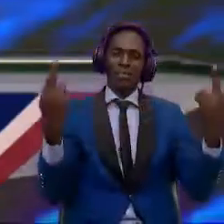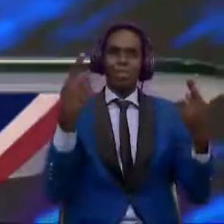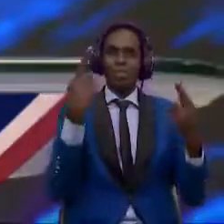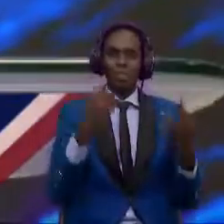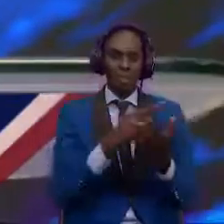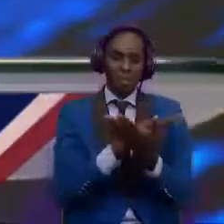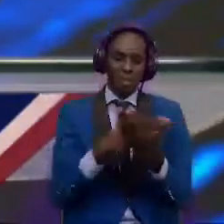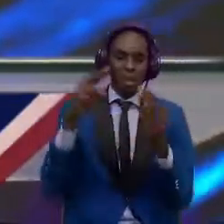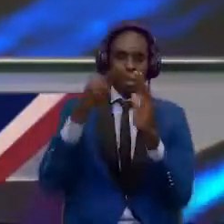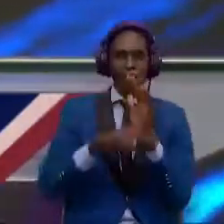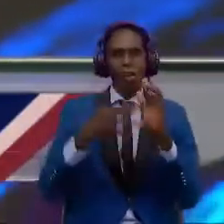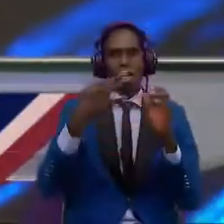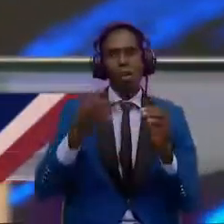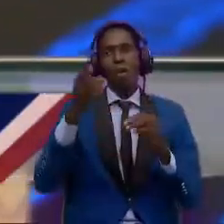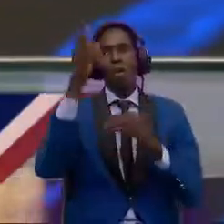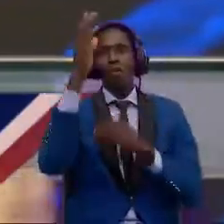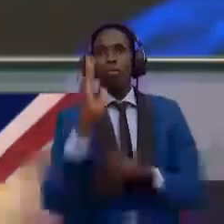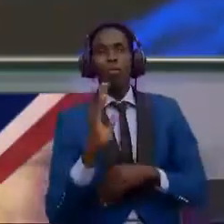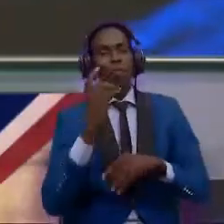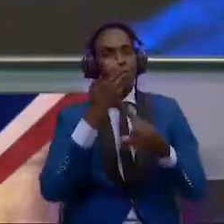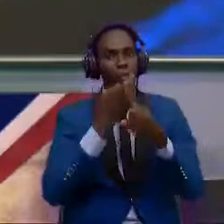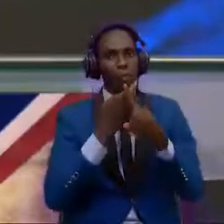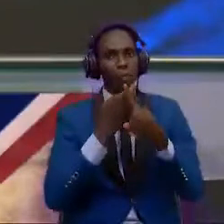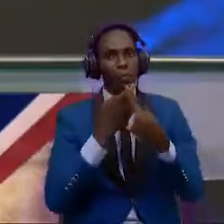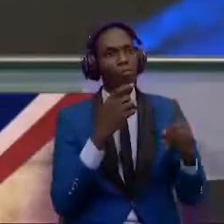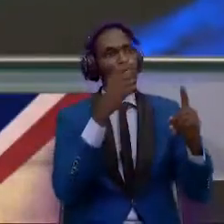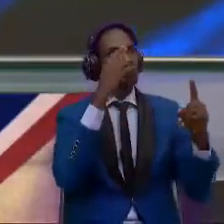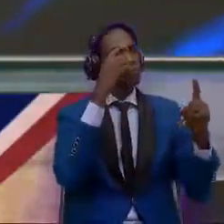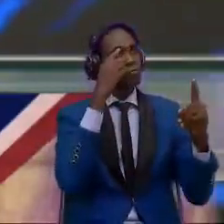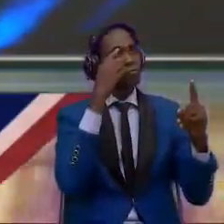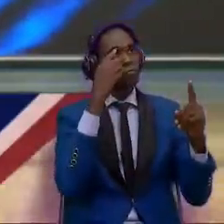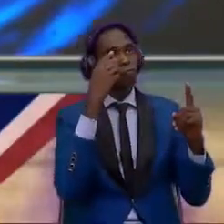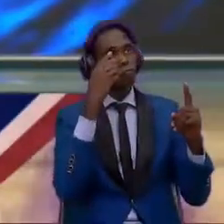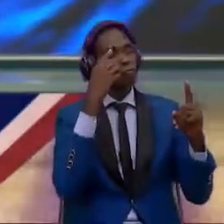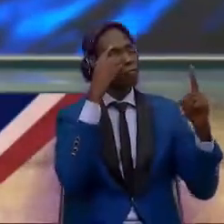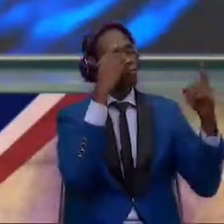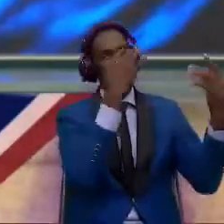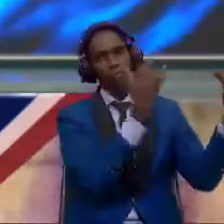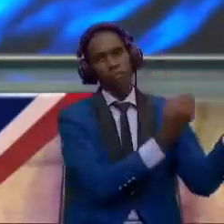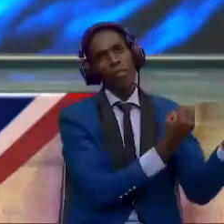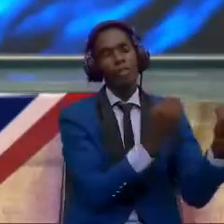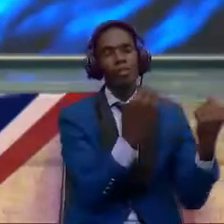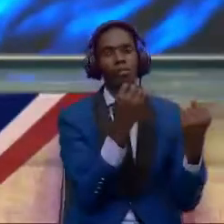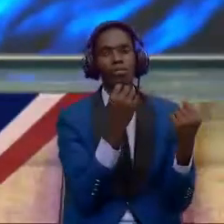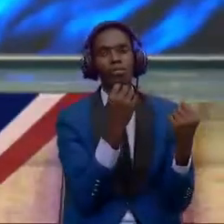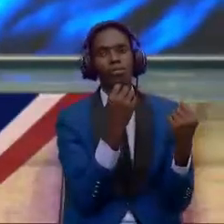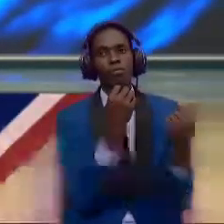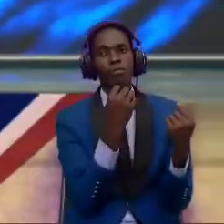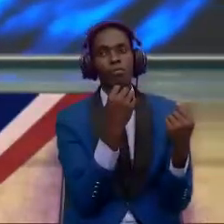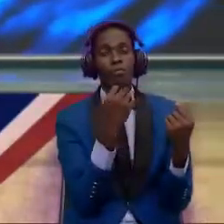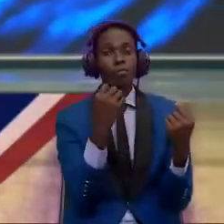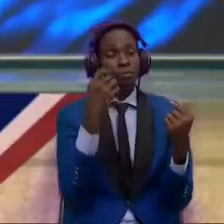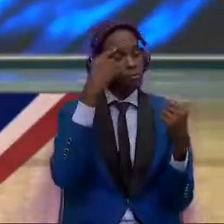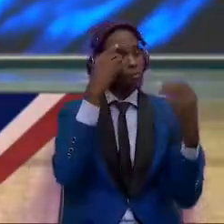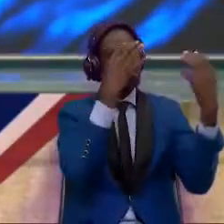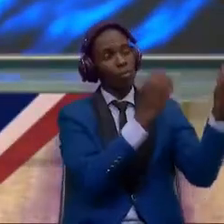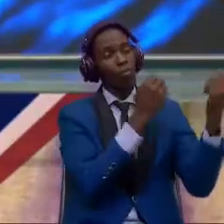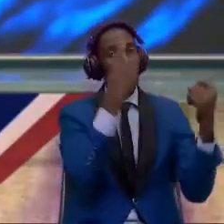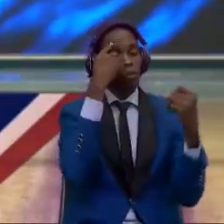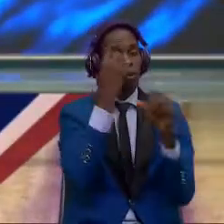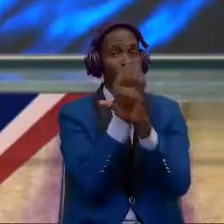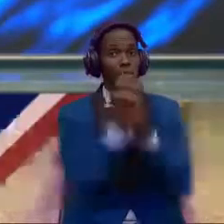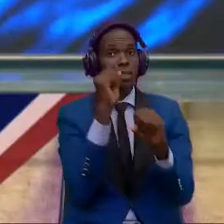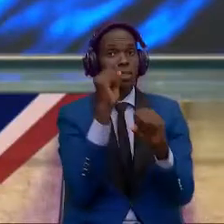God revealed from faith to faith. Faith for salvation. Faith for